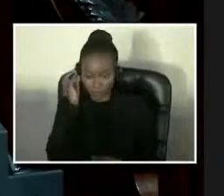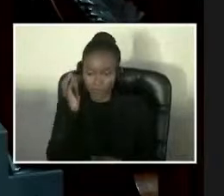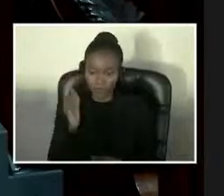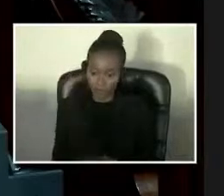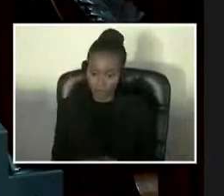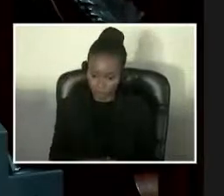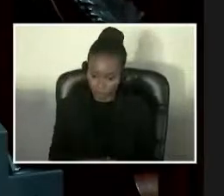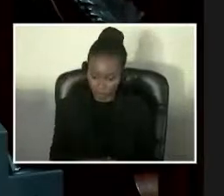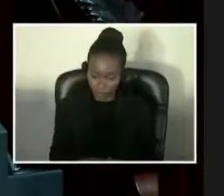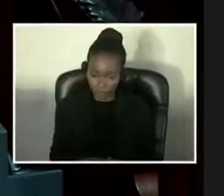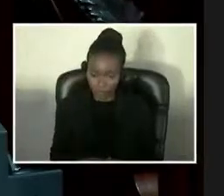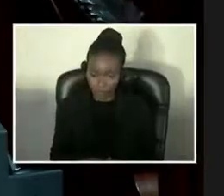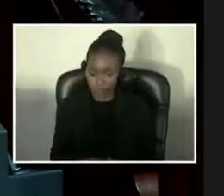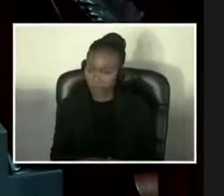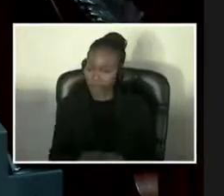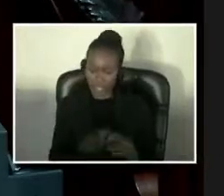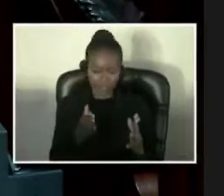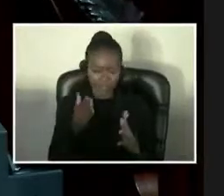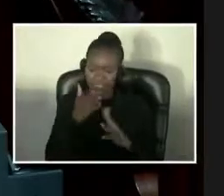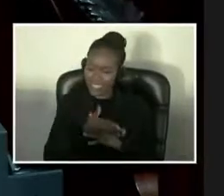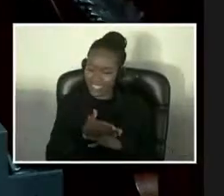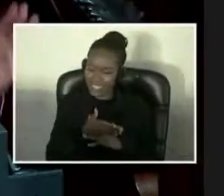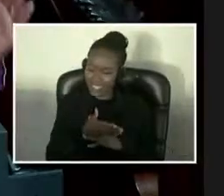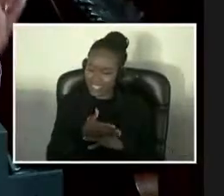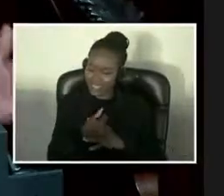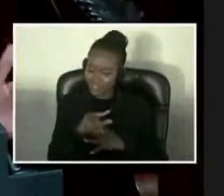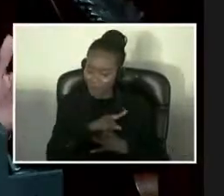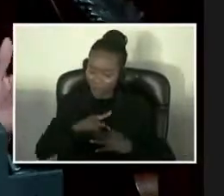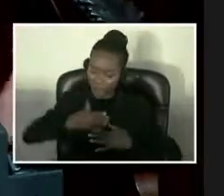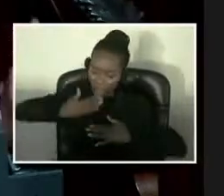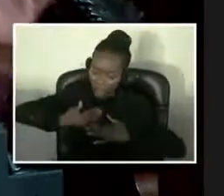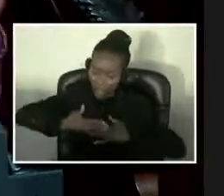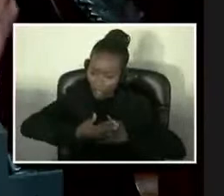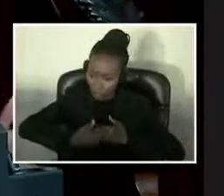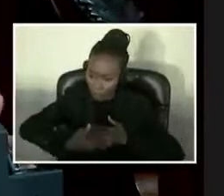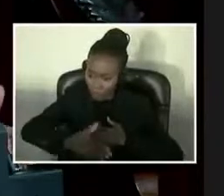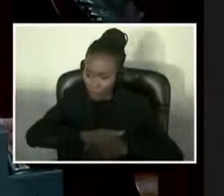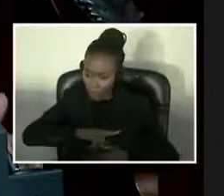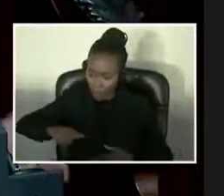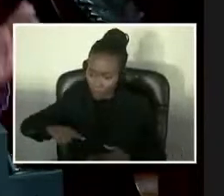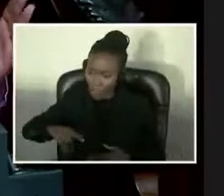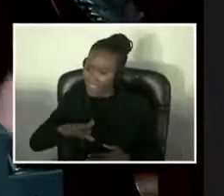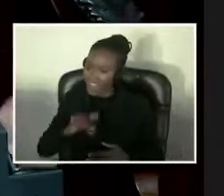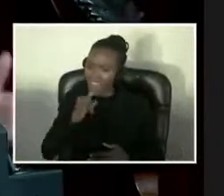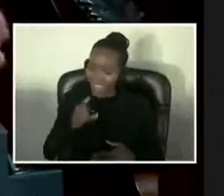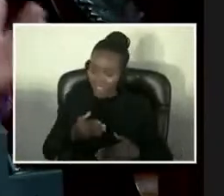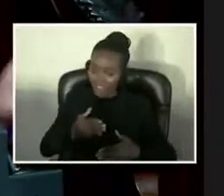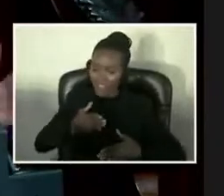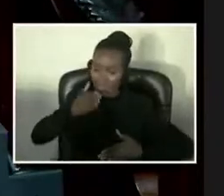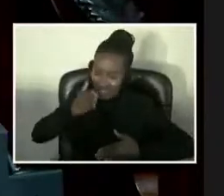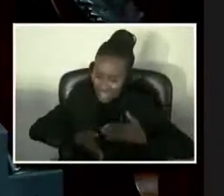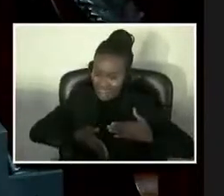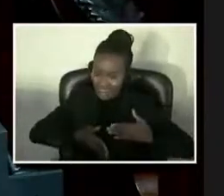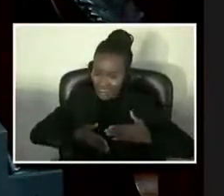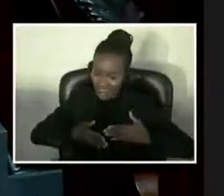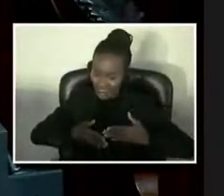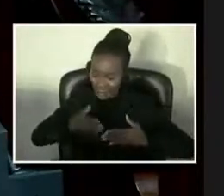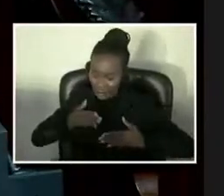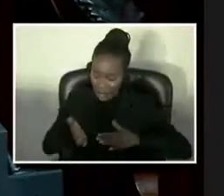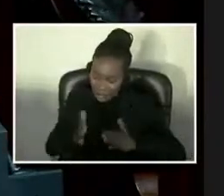our interventions are never meant to last forever they have a deadline they have a lifespan and they go according to